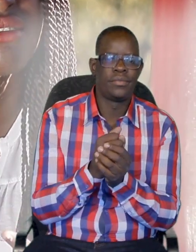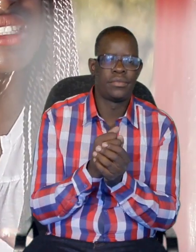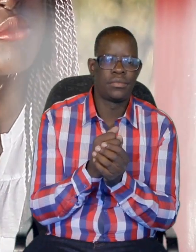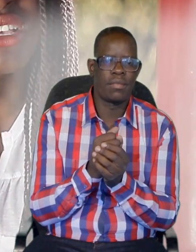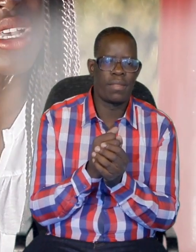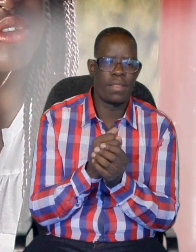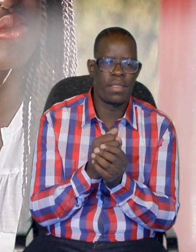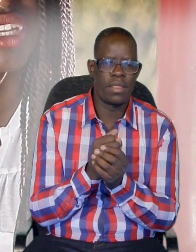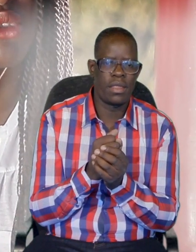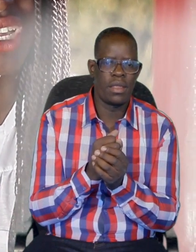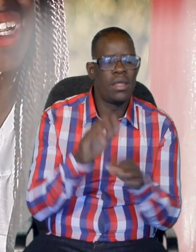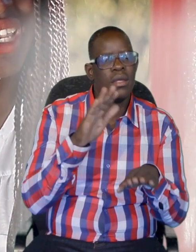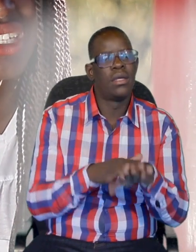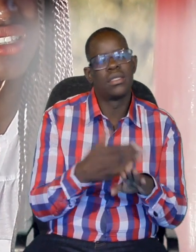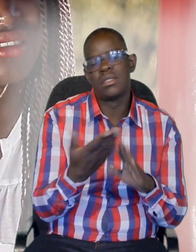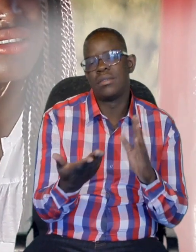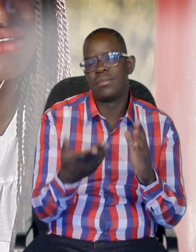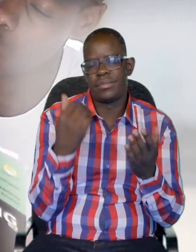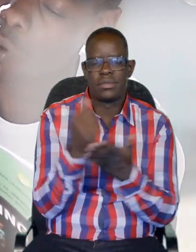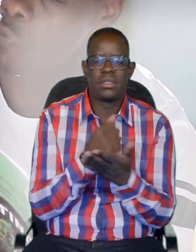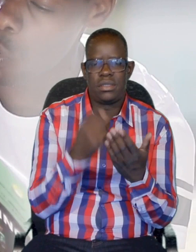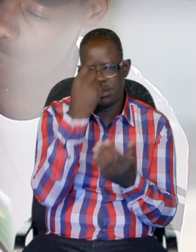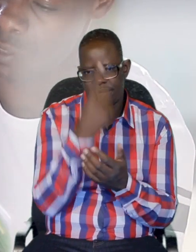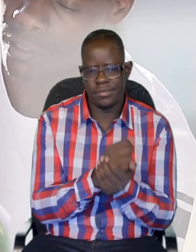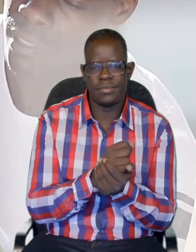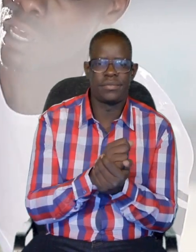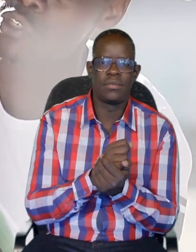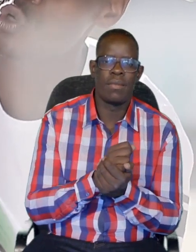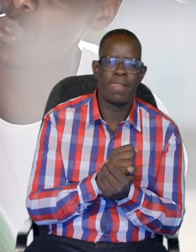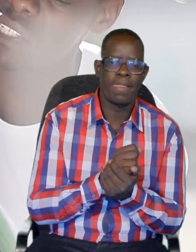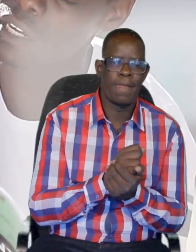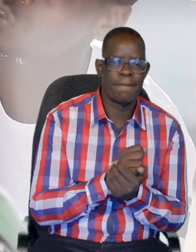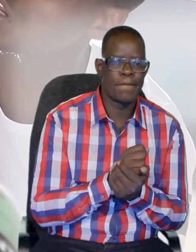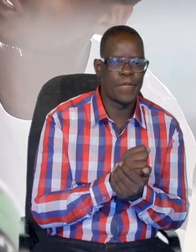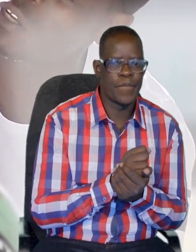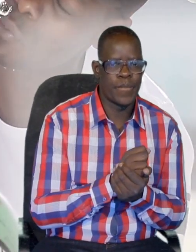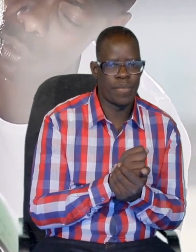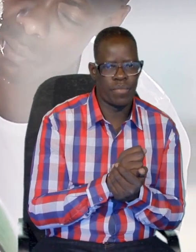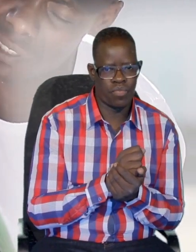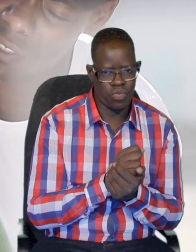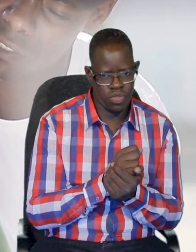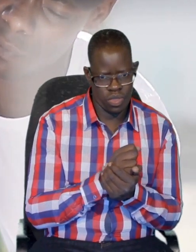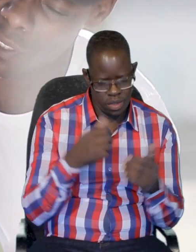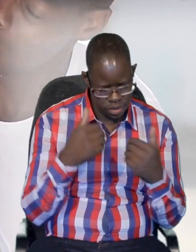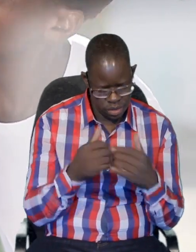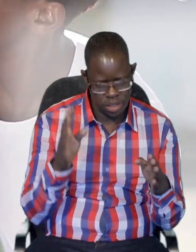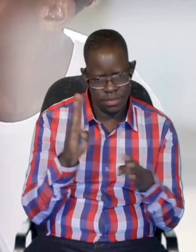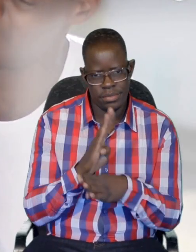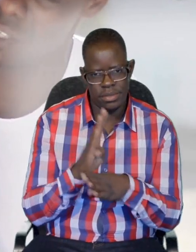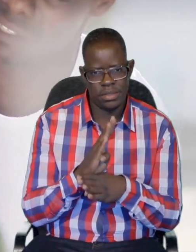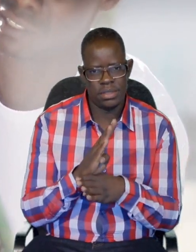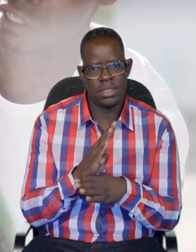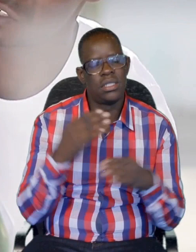please give some more examples to bring more clarity? Of course. Assume we decided to start our tax motor business. The